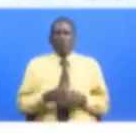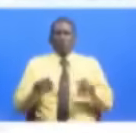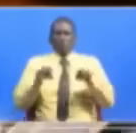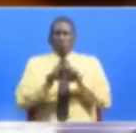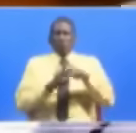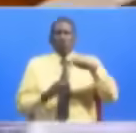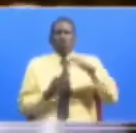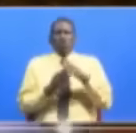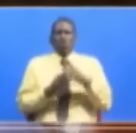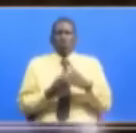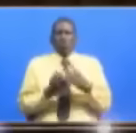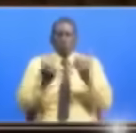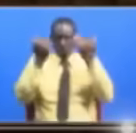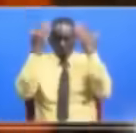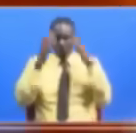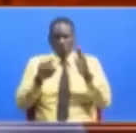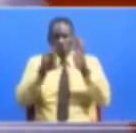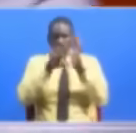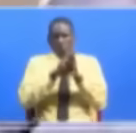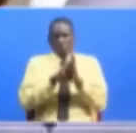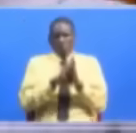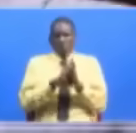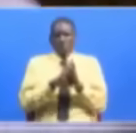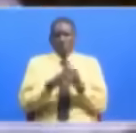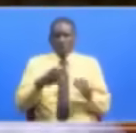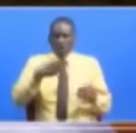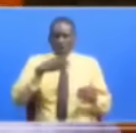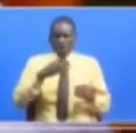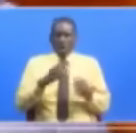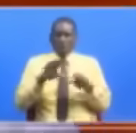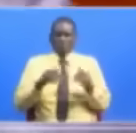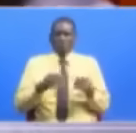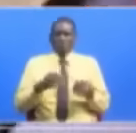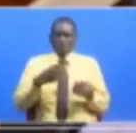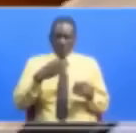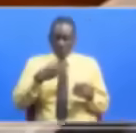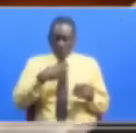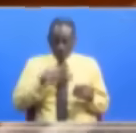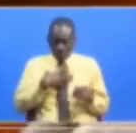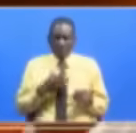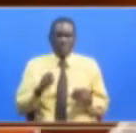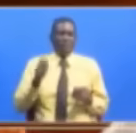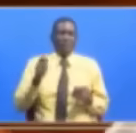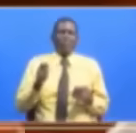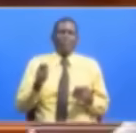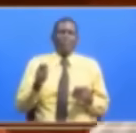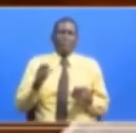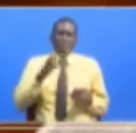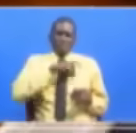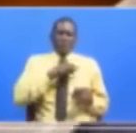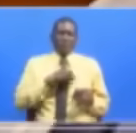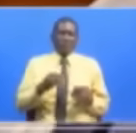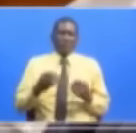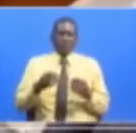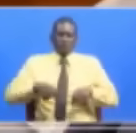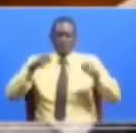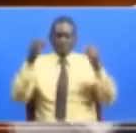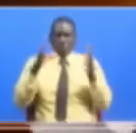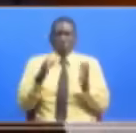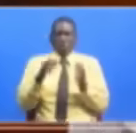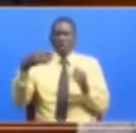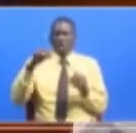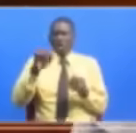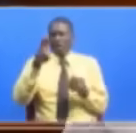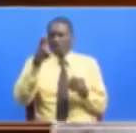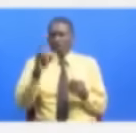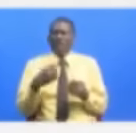Equally, senior practitioners of the law in the shape of Retirement Benefits Board Chair Nelson Havi and Omwanza Ombati